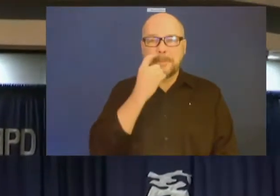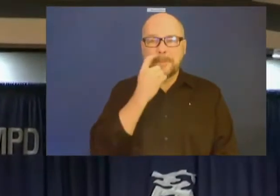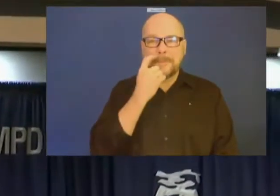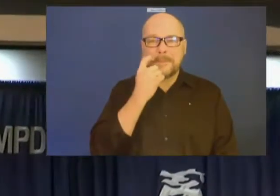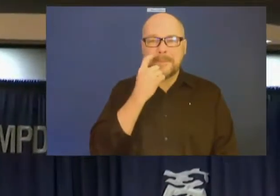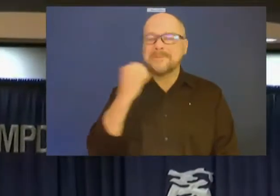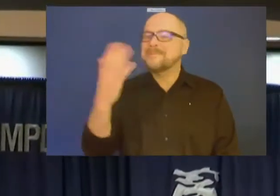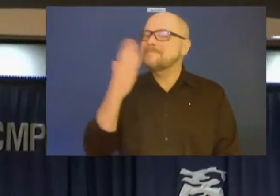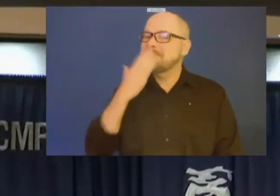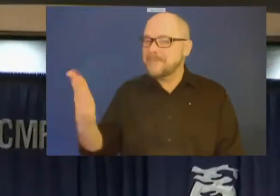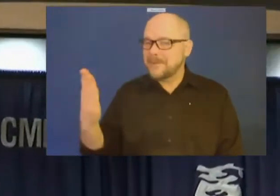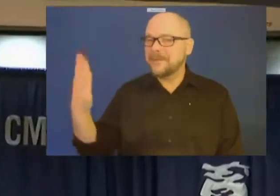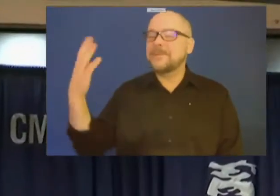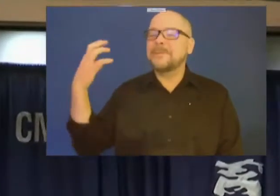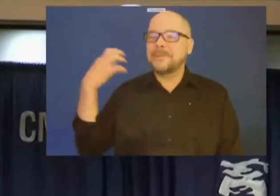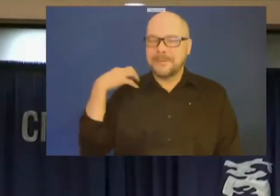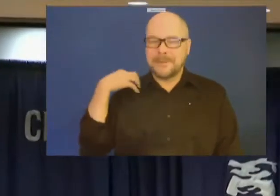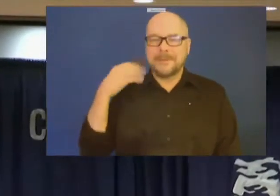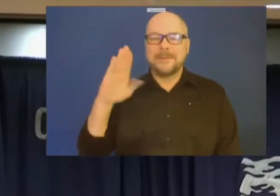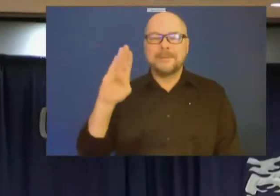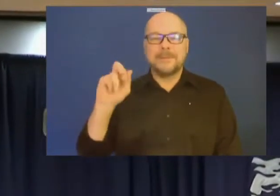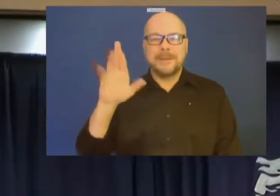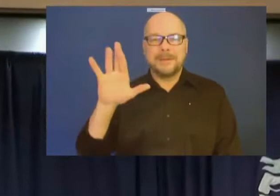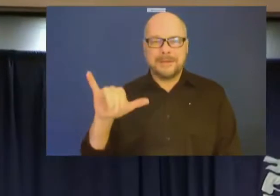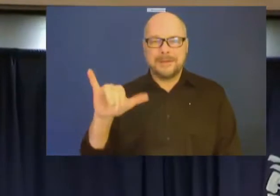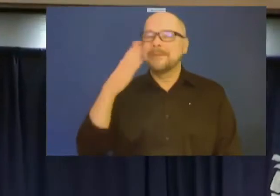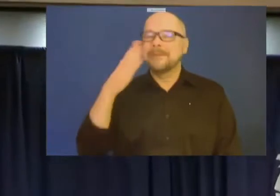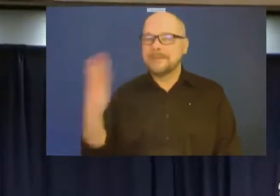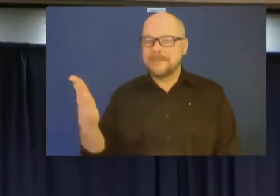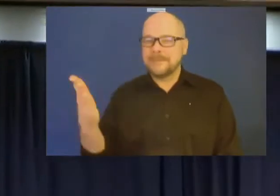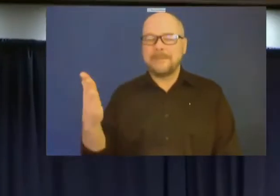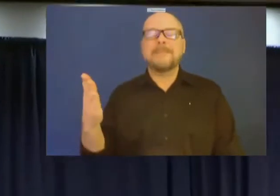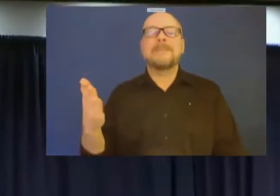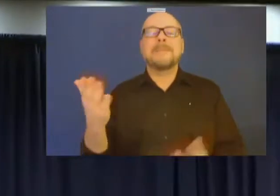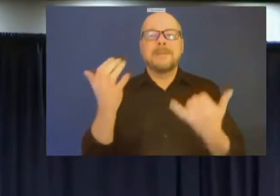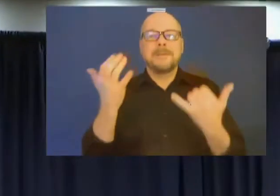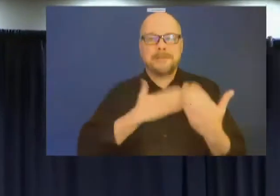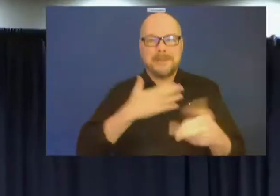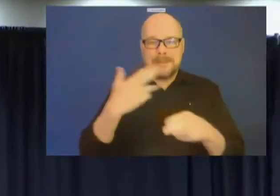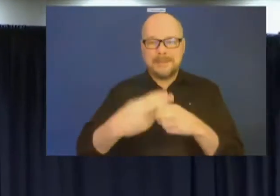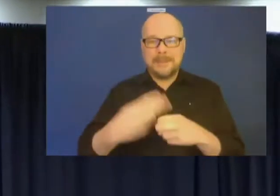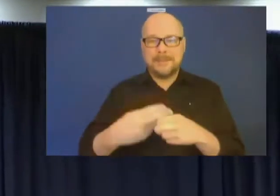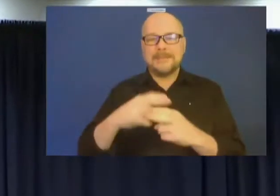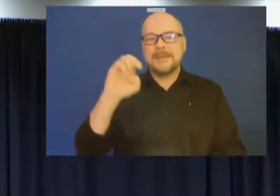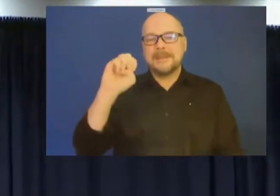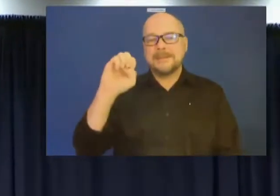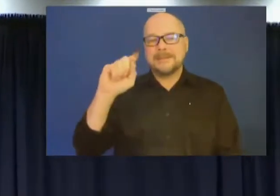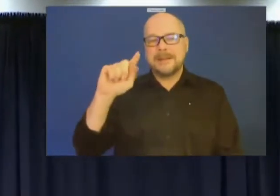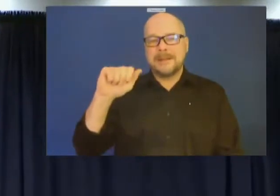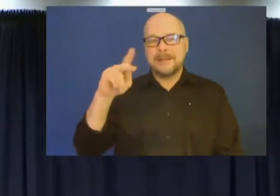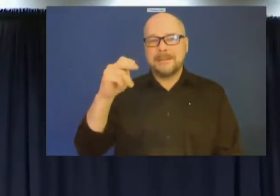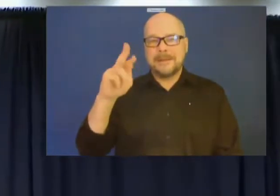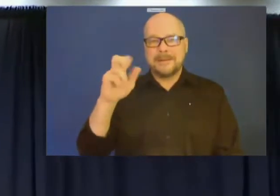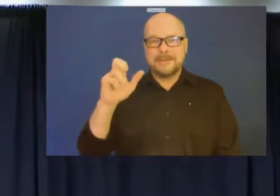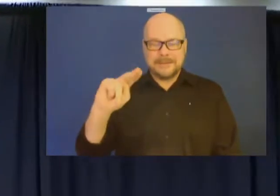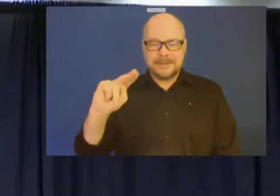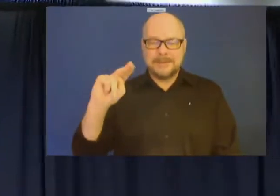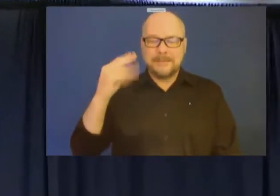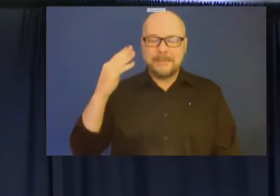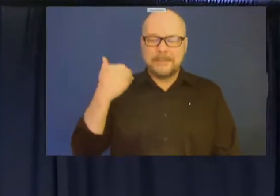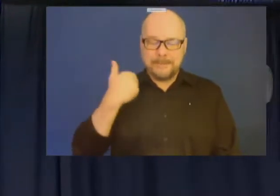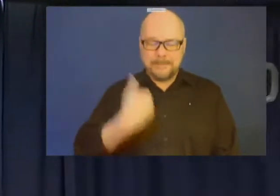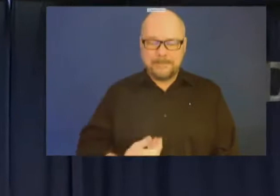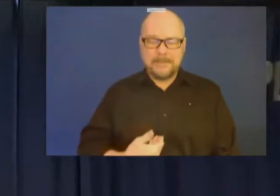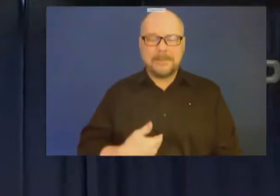Thank you, Captain Berry. Good morning. My name is Stella Patterson, and I am the Deputy Chief of the Administrative Services Group here at